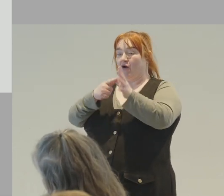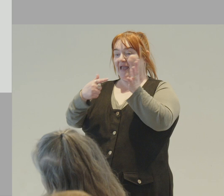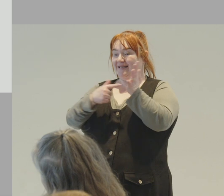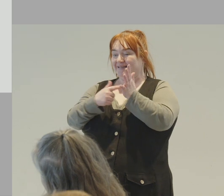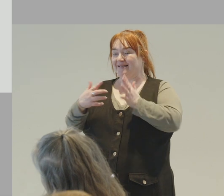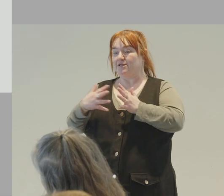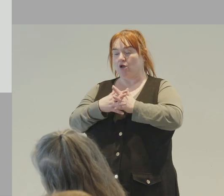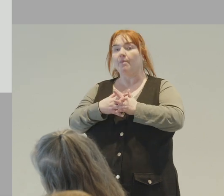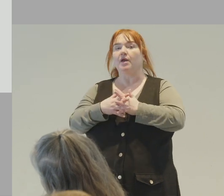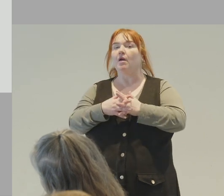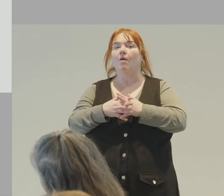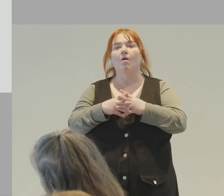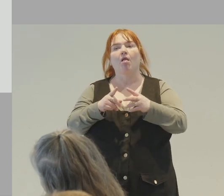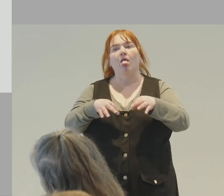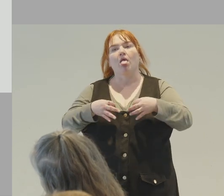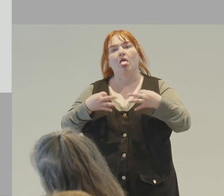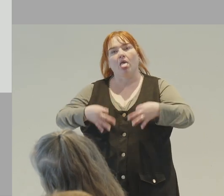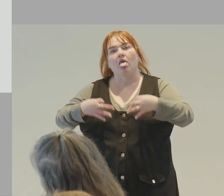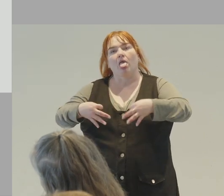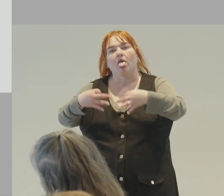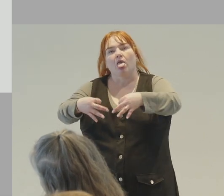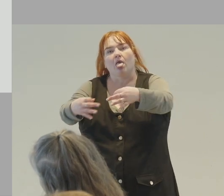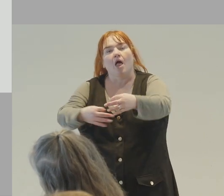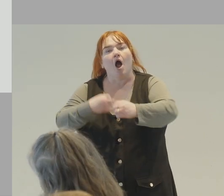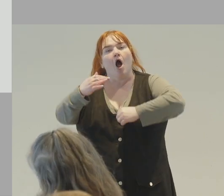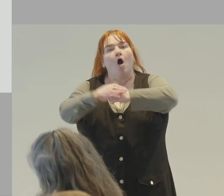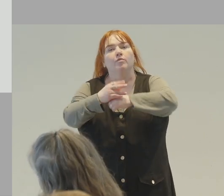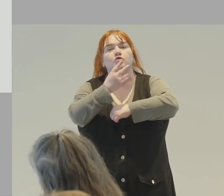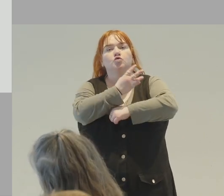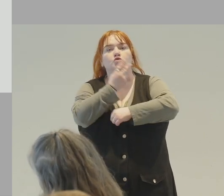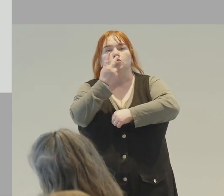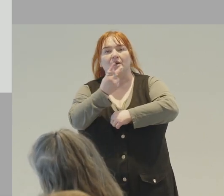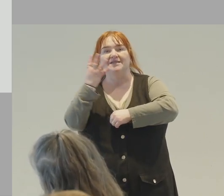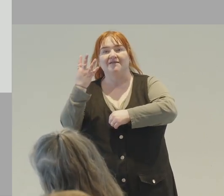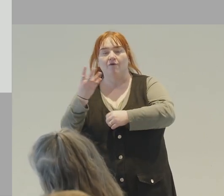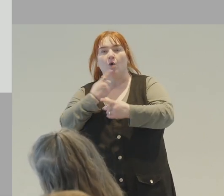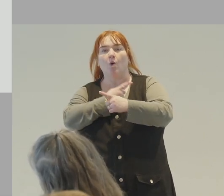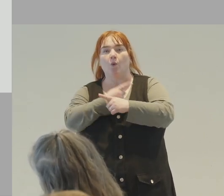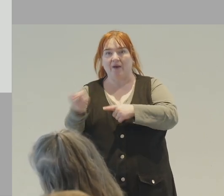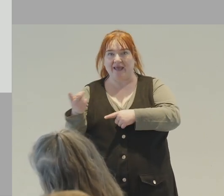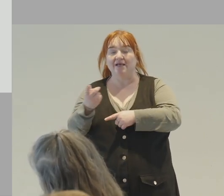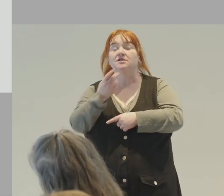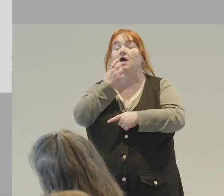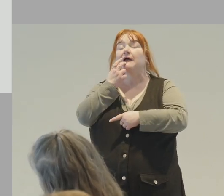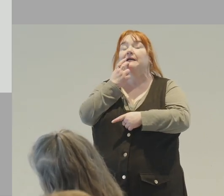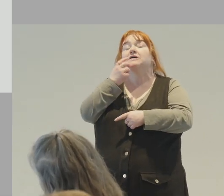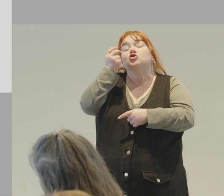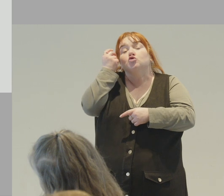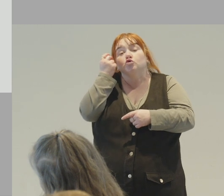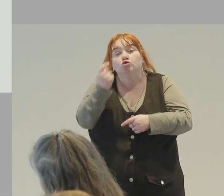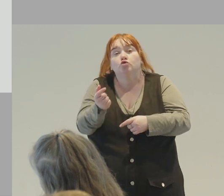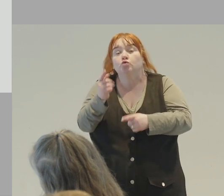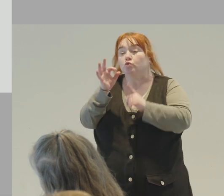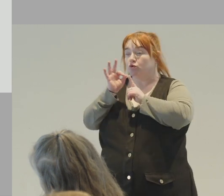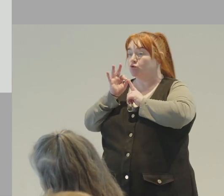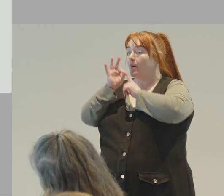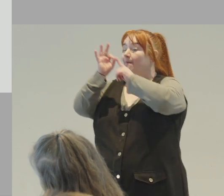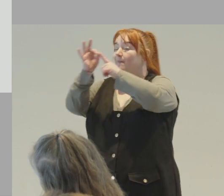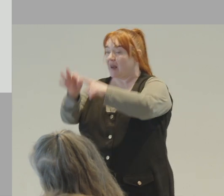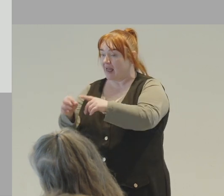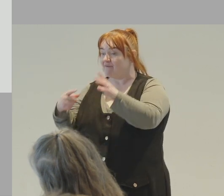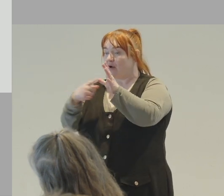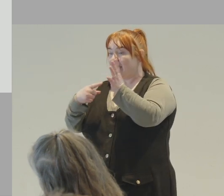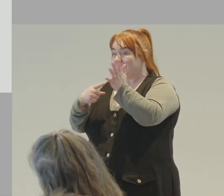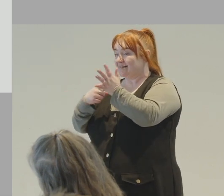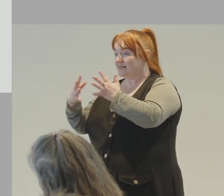time. Don't wait until the advisor comes back to you to register for self-employed. As soon as you put the access to work application in, support that